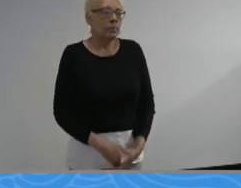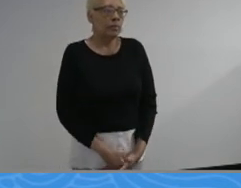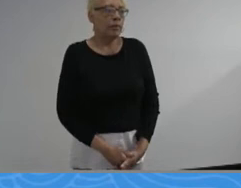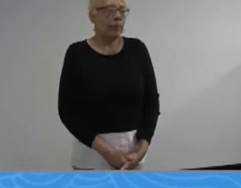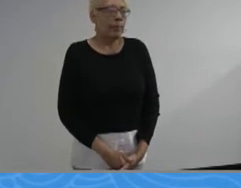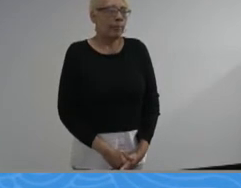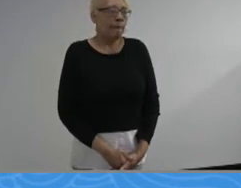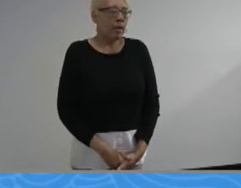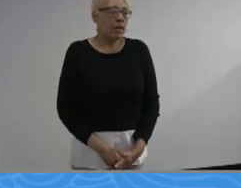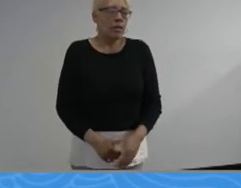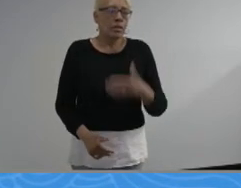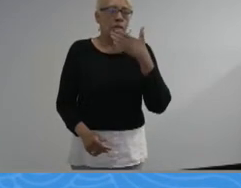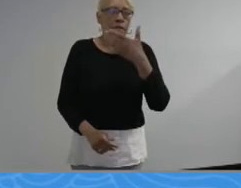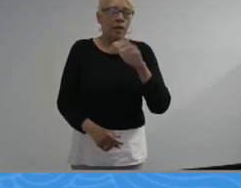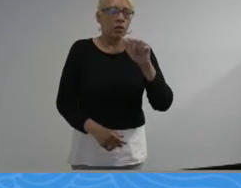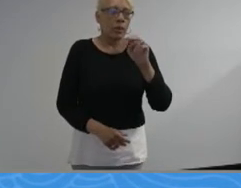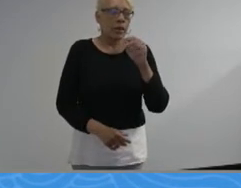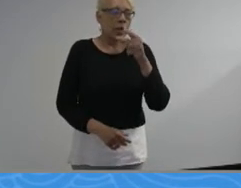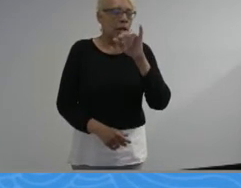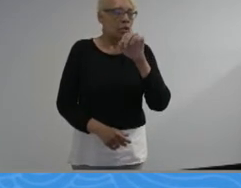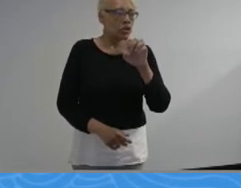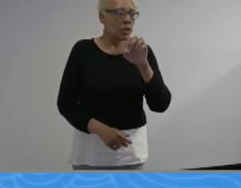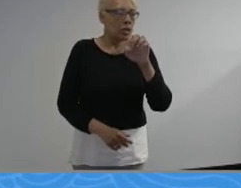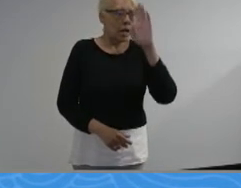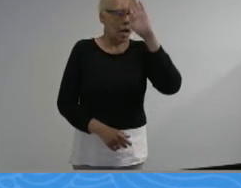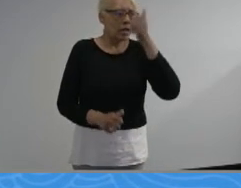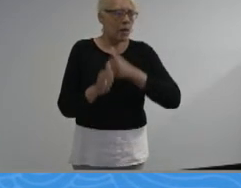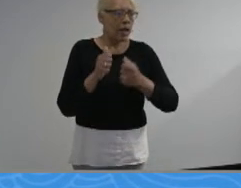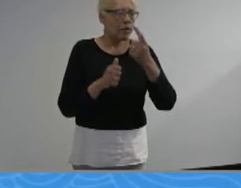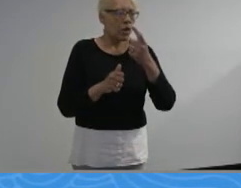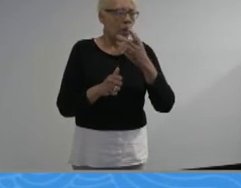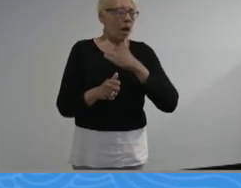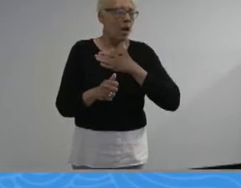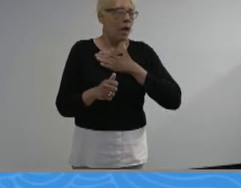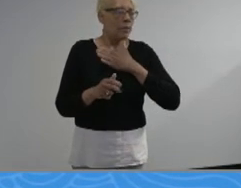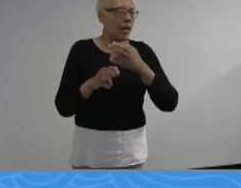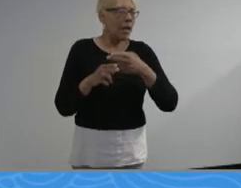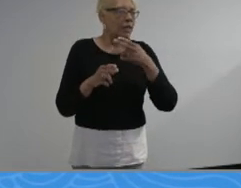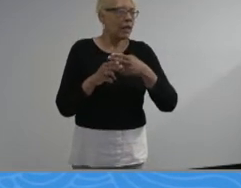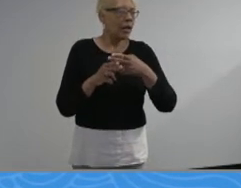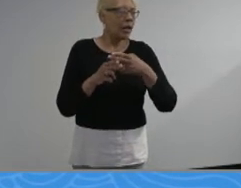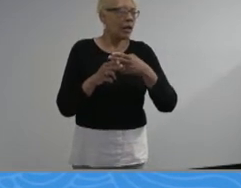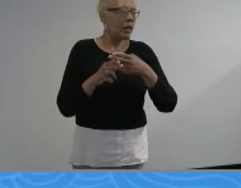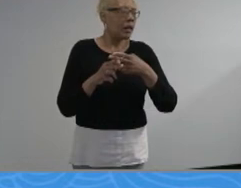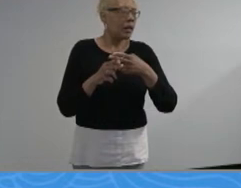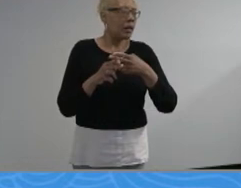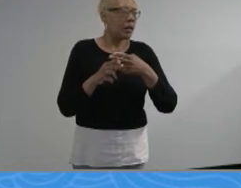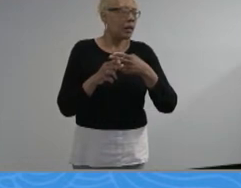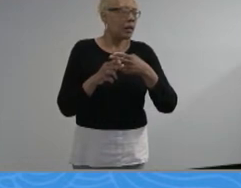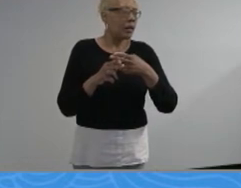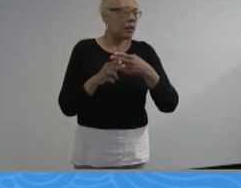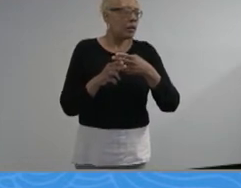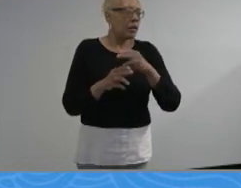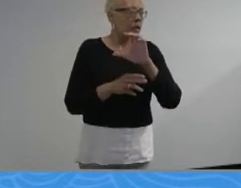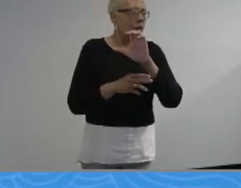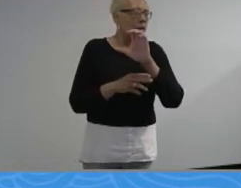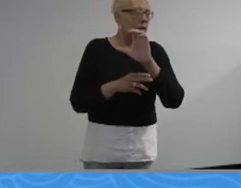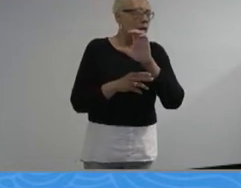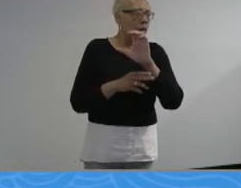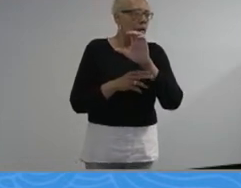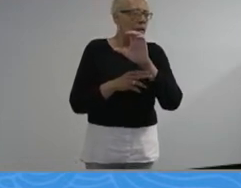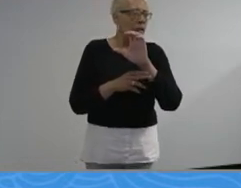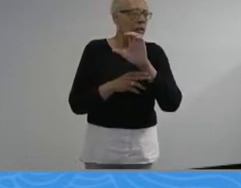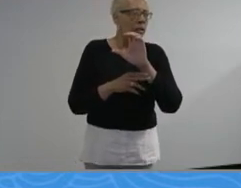Thank you, Angie. Hello, everyone. My name is Lilia Ocampo, and I am a parent in Long Beach Unified